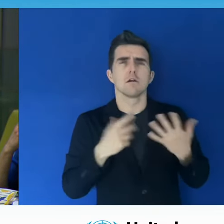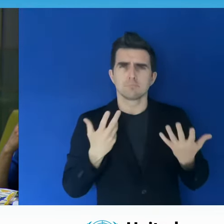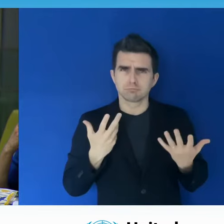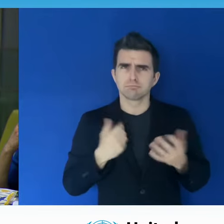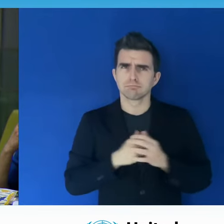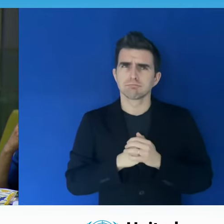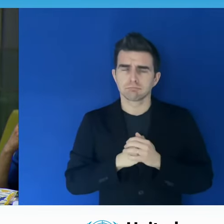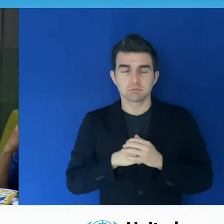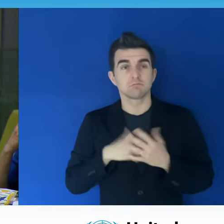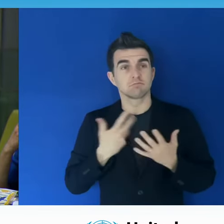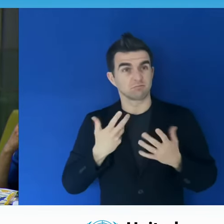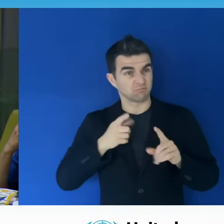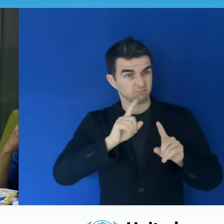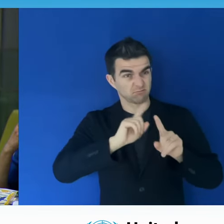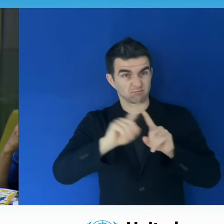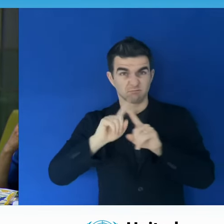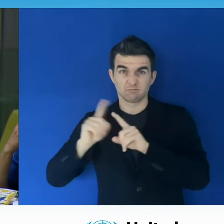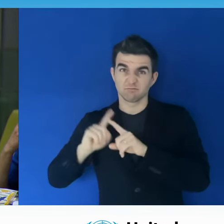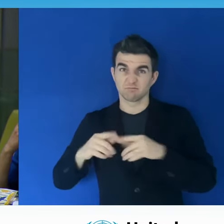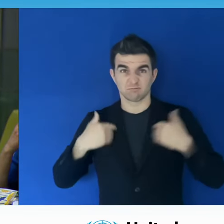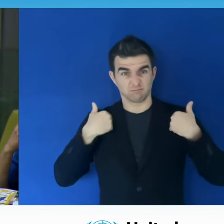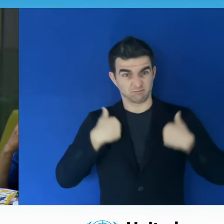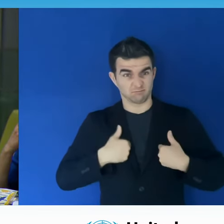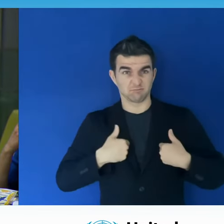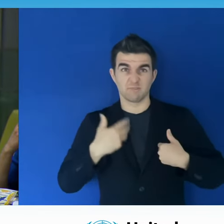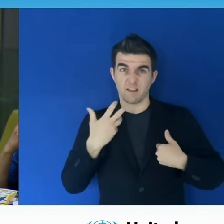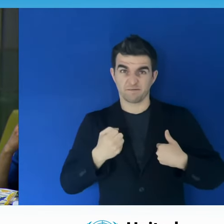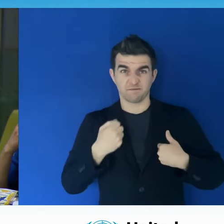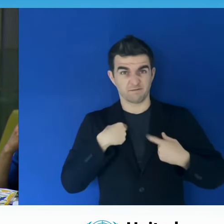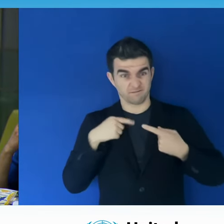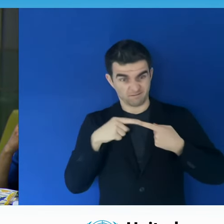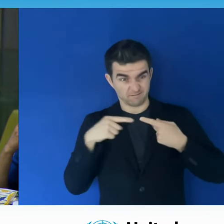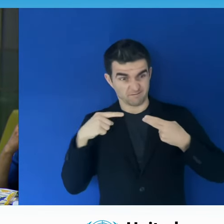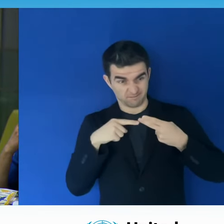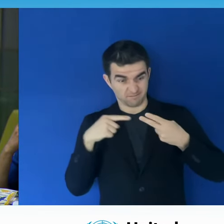conversations with those young people that are working on climate change,